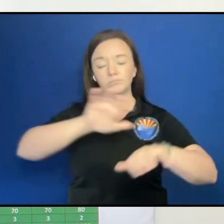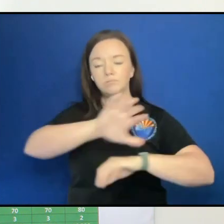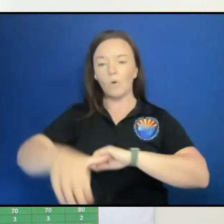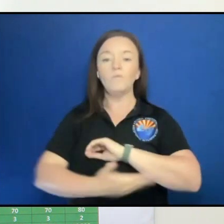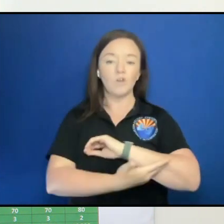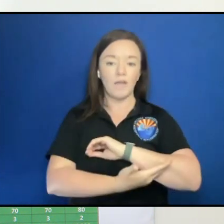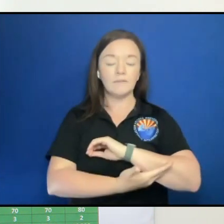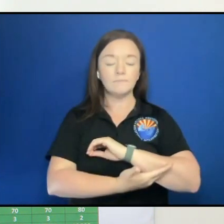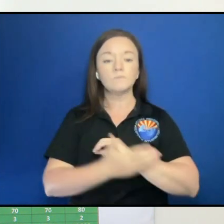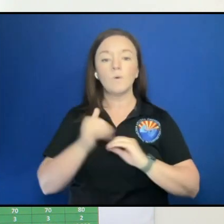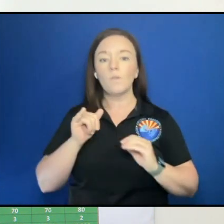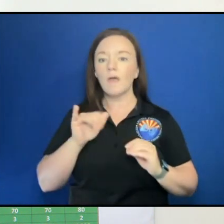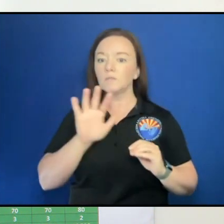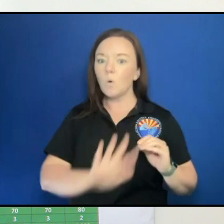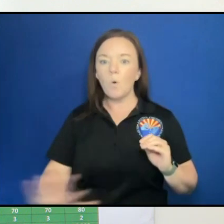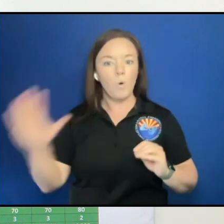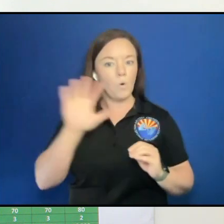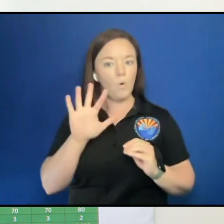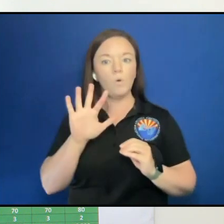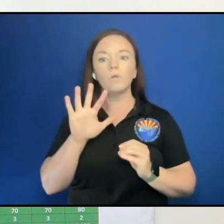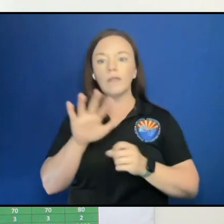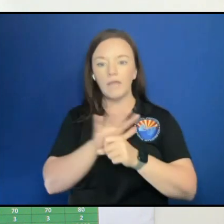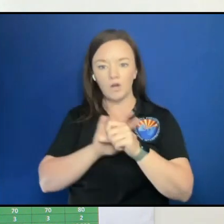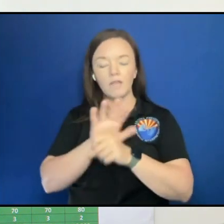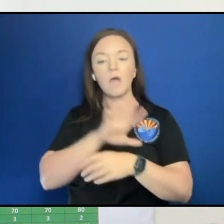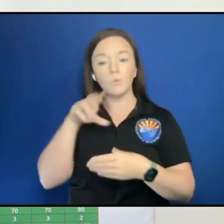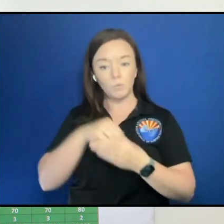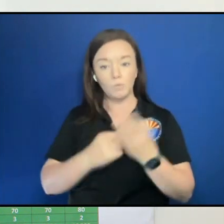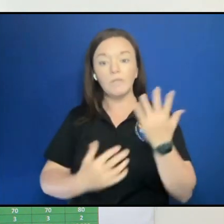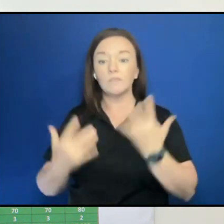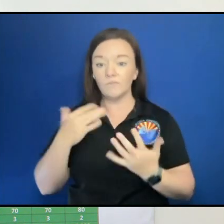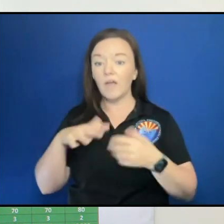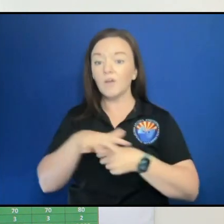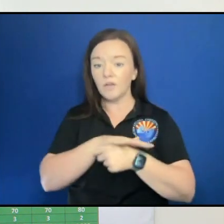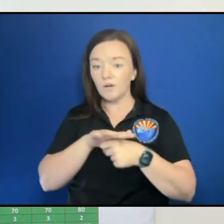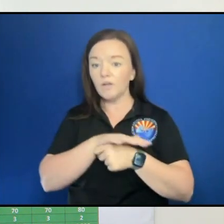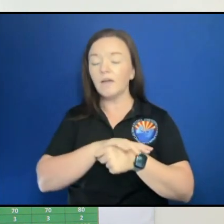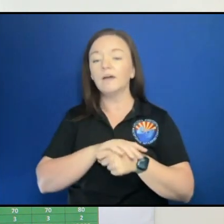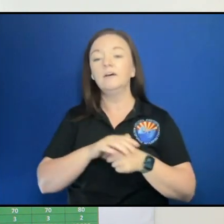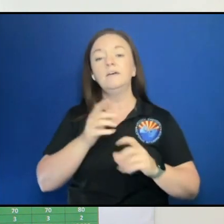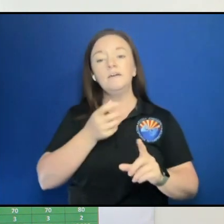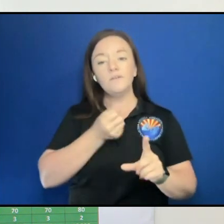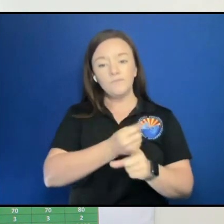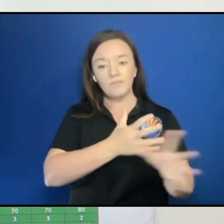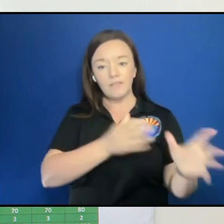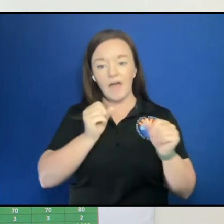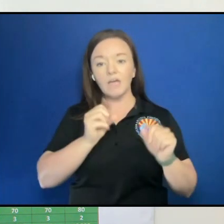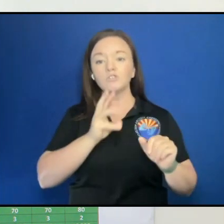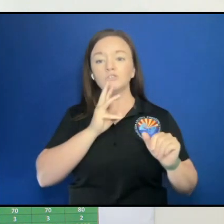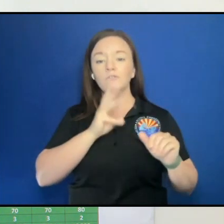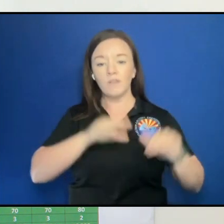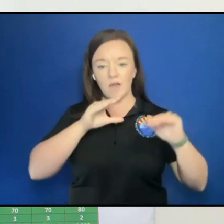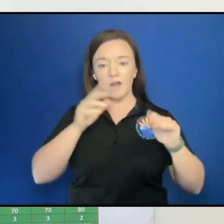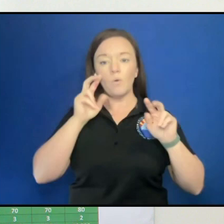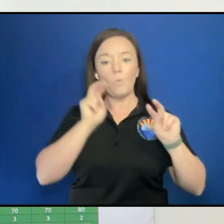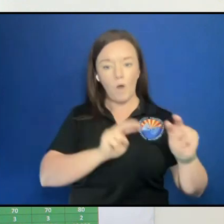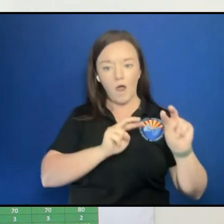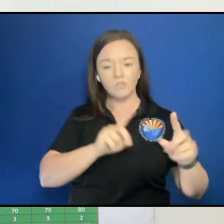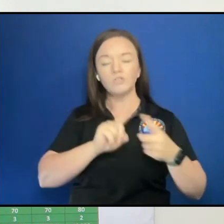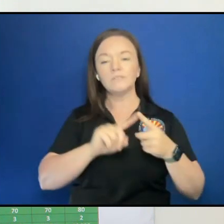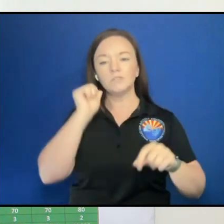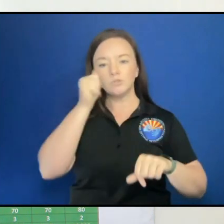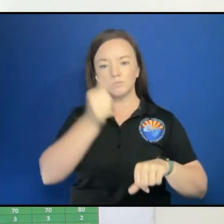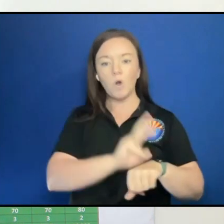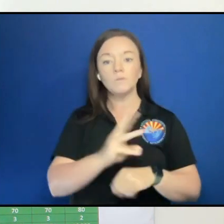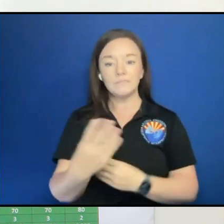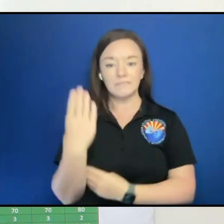whole area, including the fire. We have the flash flood watch until 6 a.m. Wednesday morning. Next slide. So just showing